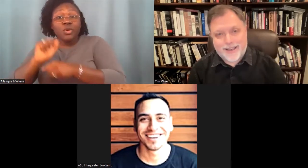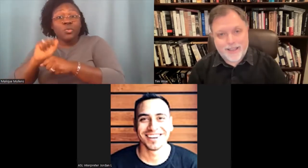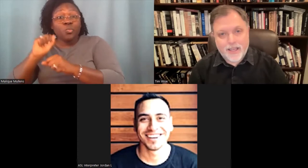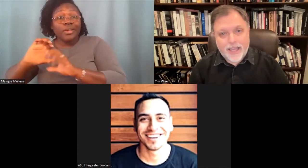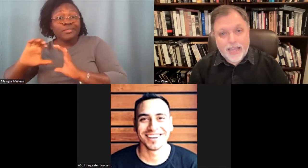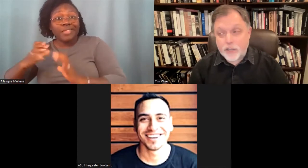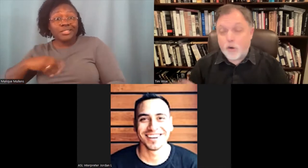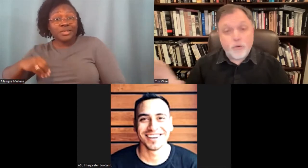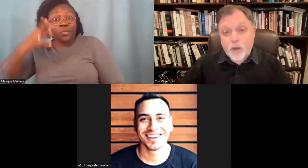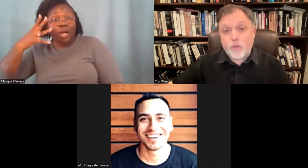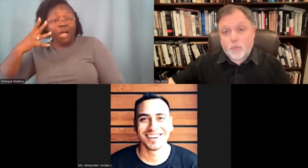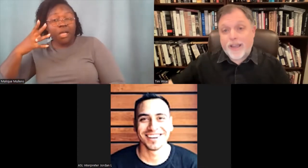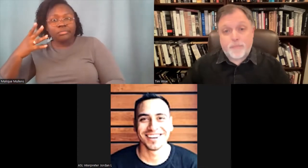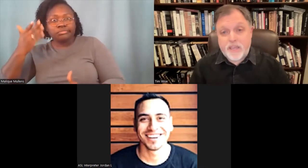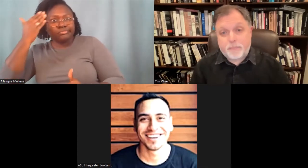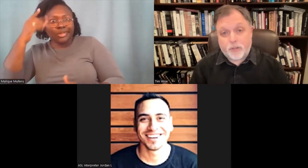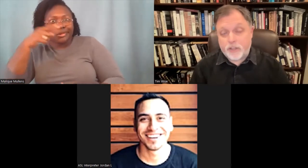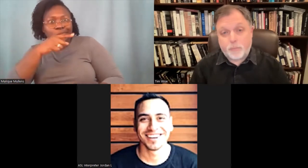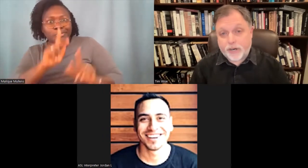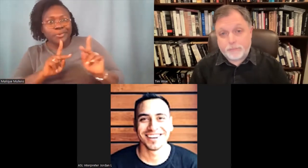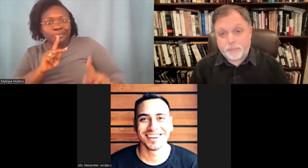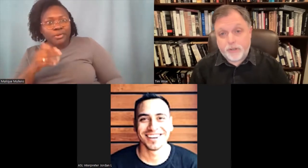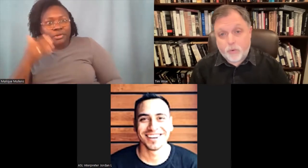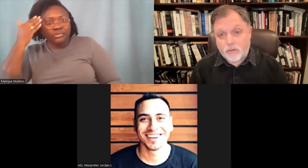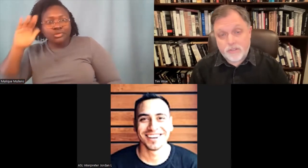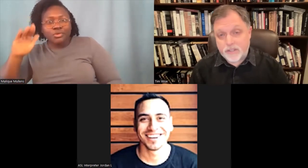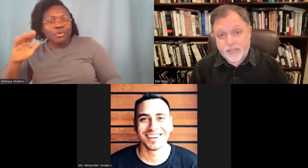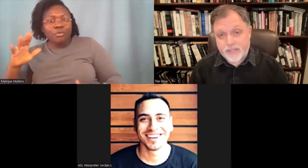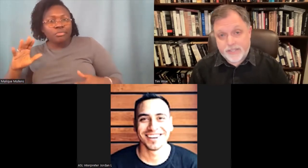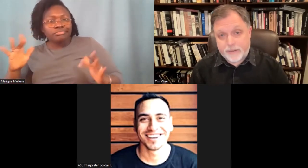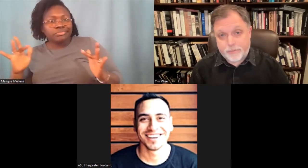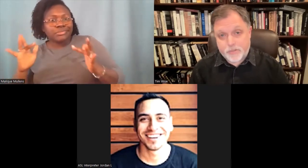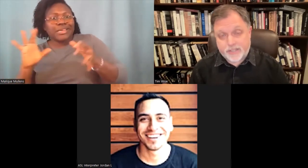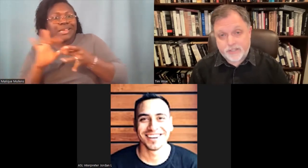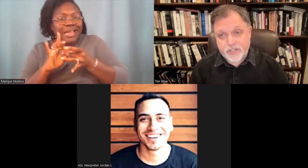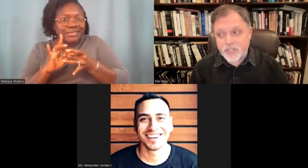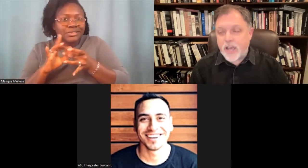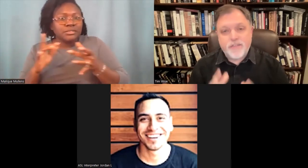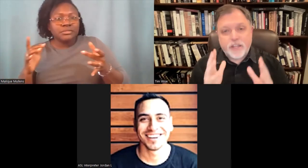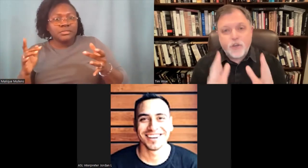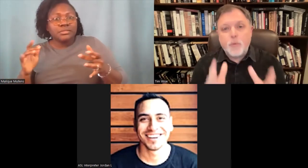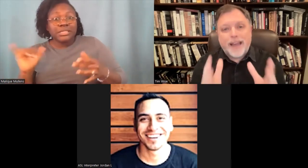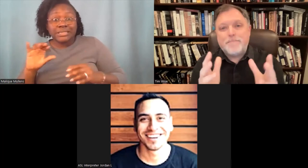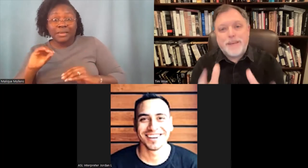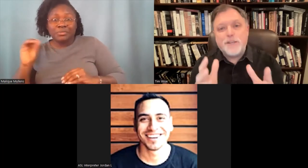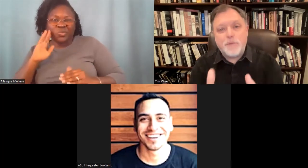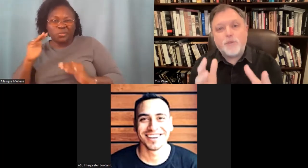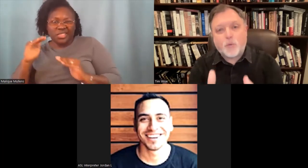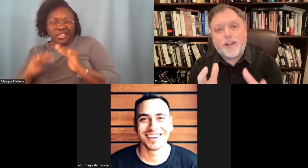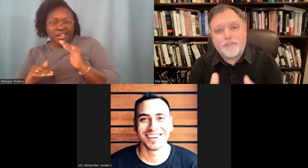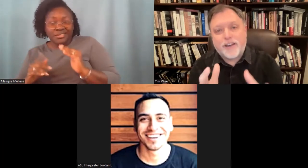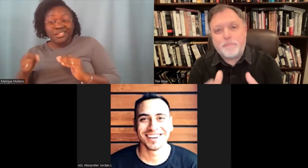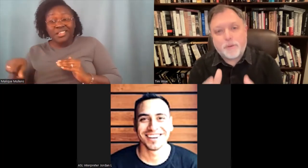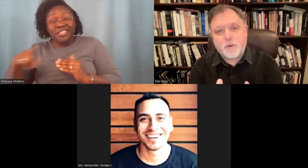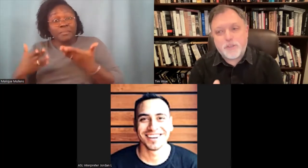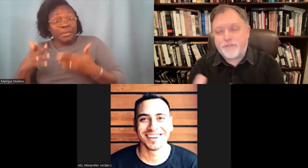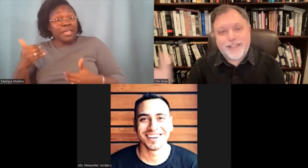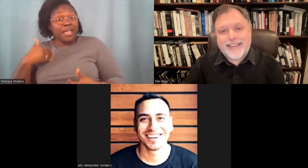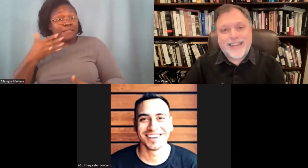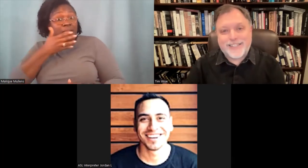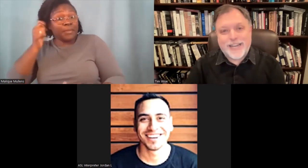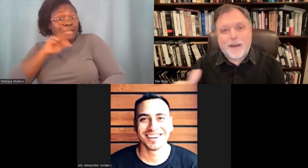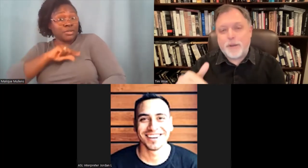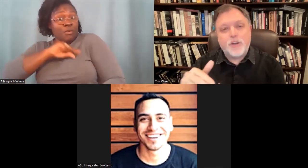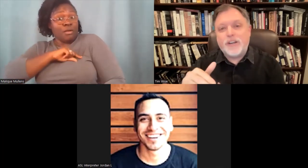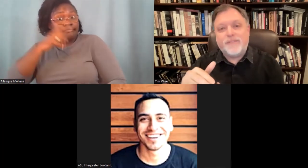white guy and you don't know the right people, and you probably won't in the same percentages, then you might be the most qualified person for